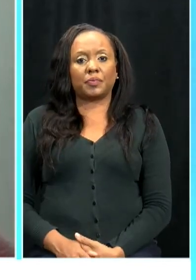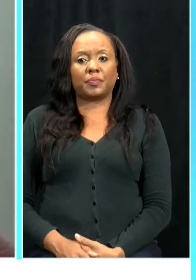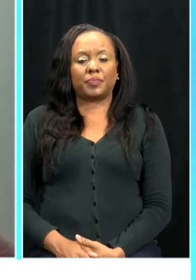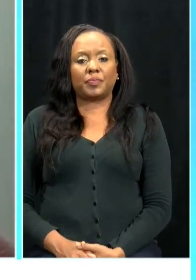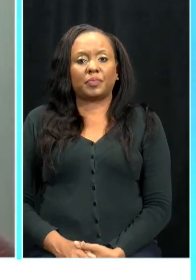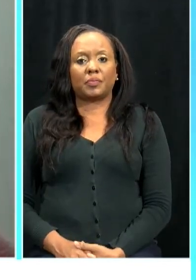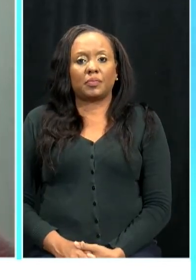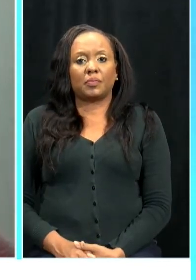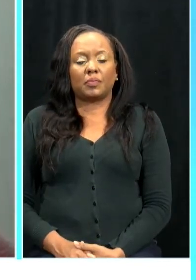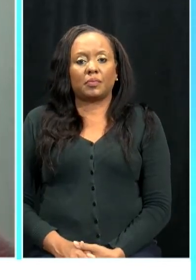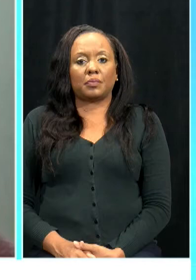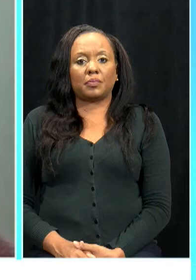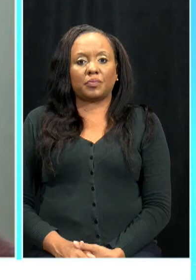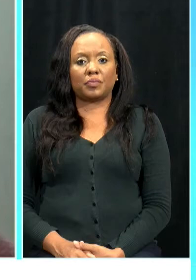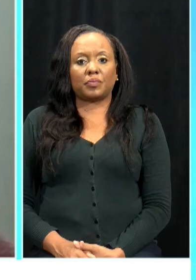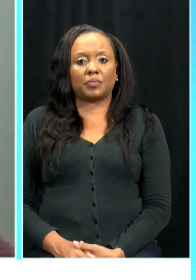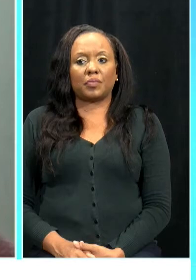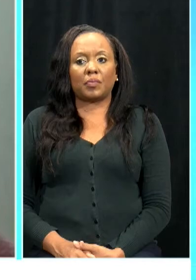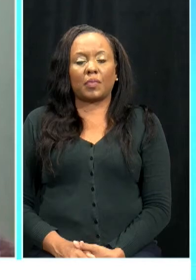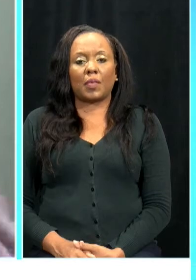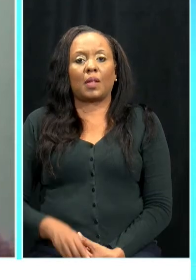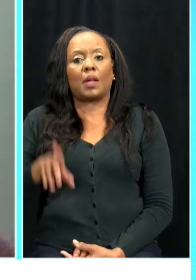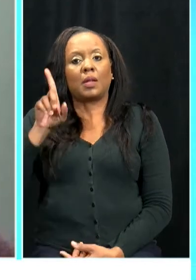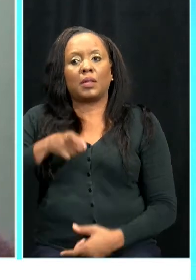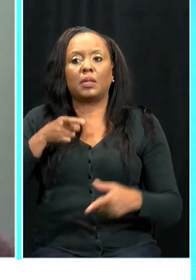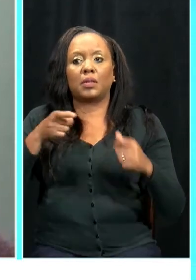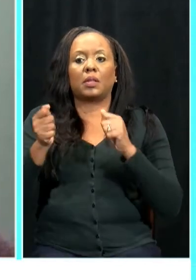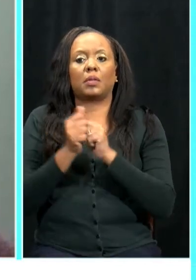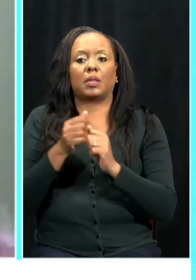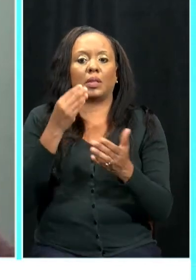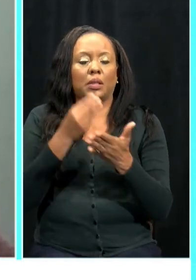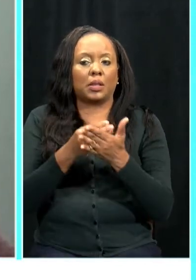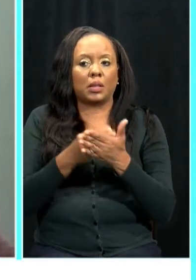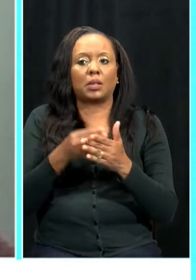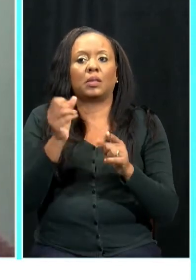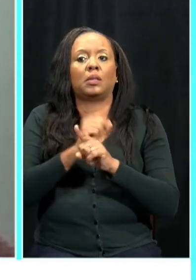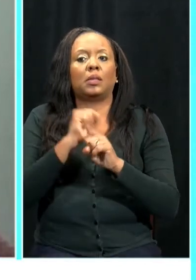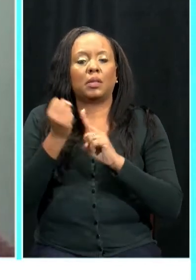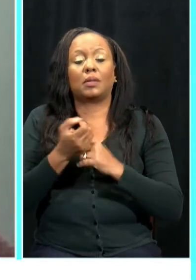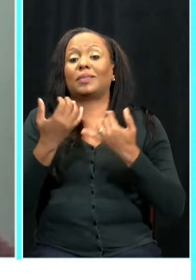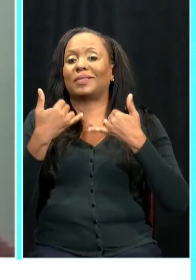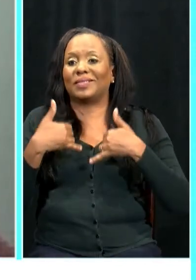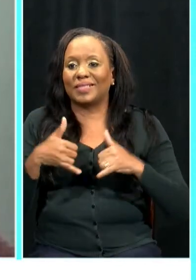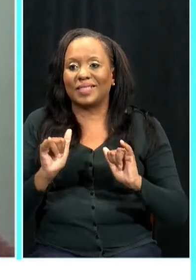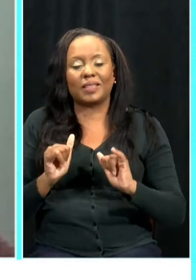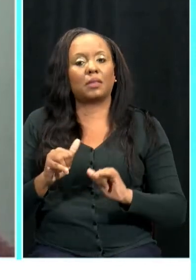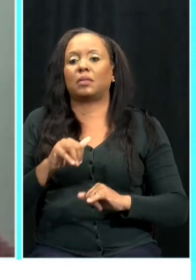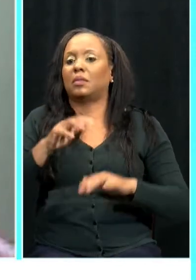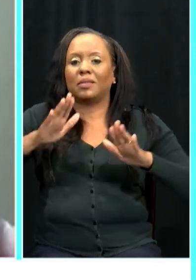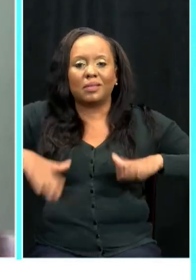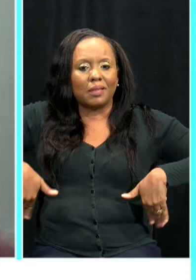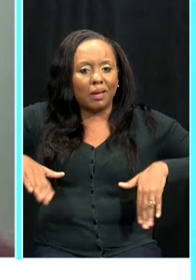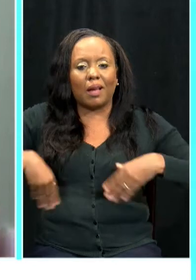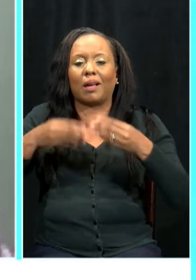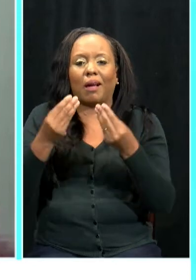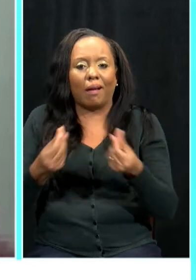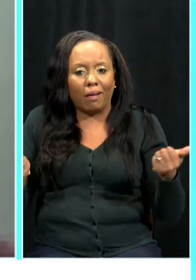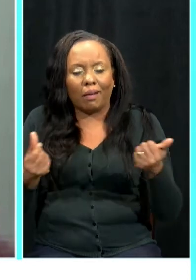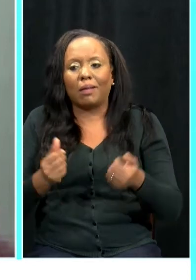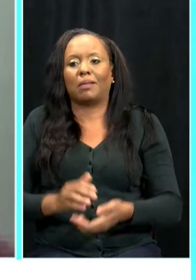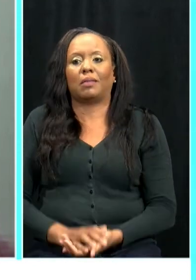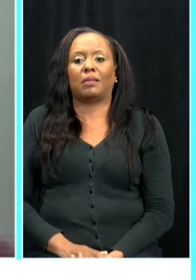have to deal with the financial and economic situation that still has not been fully resolved. We have to deal